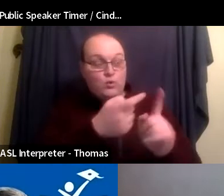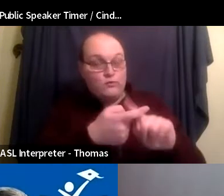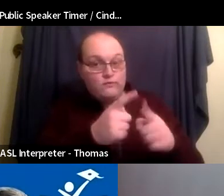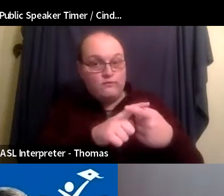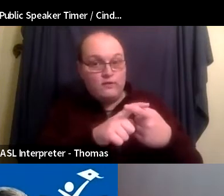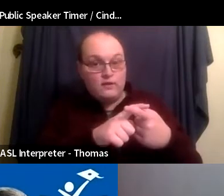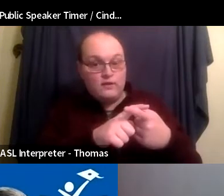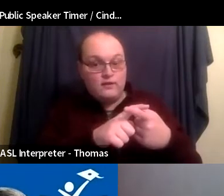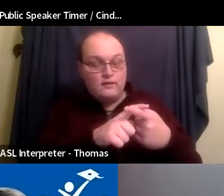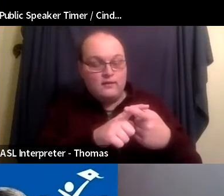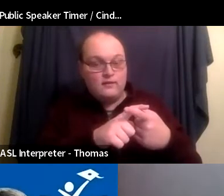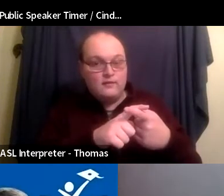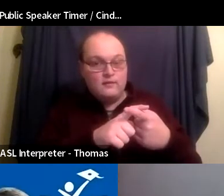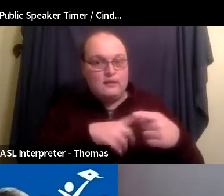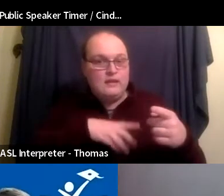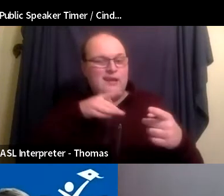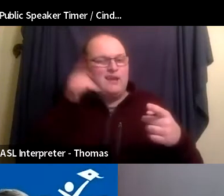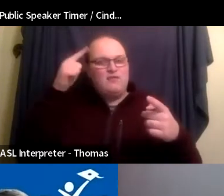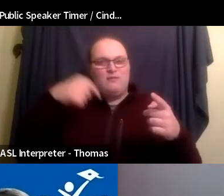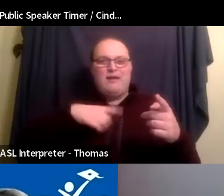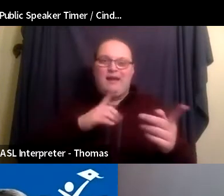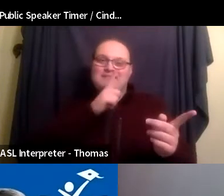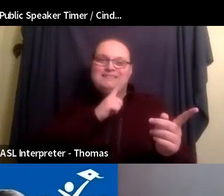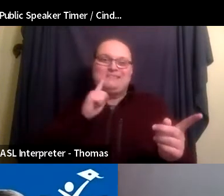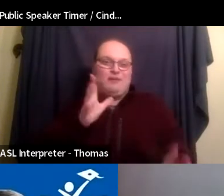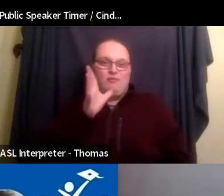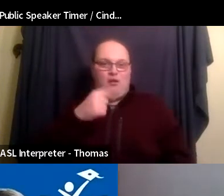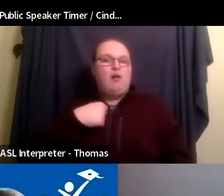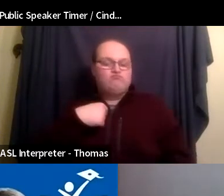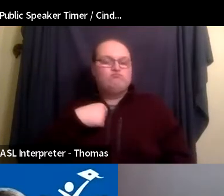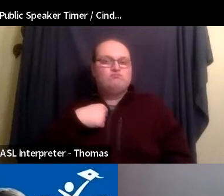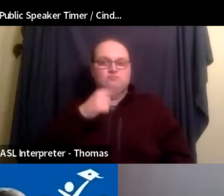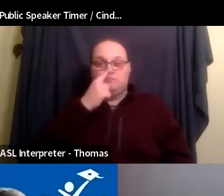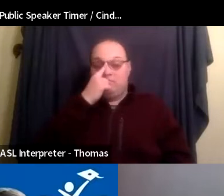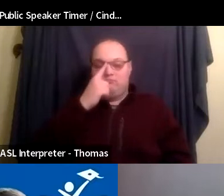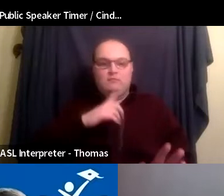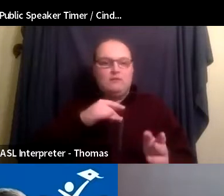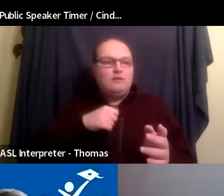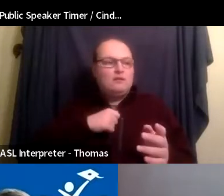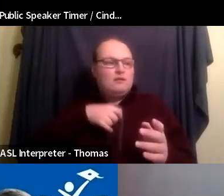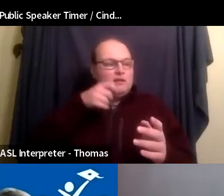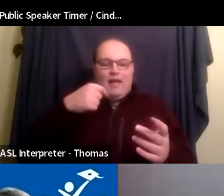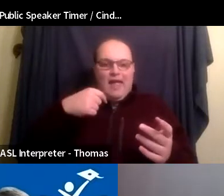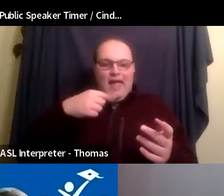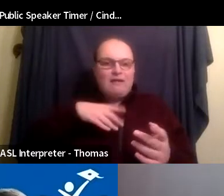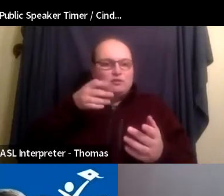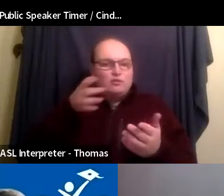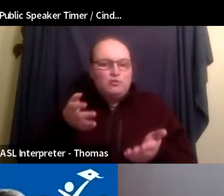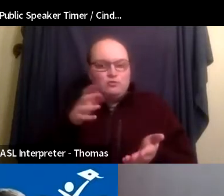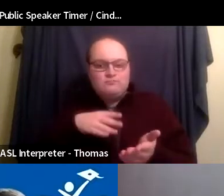mentally, it was tough for me because I'm a single mom. I have to prepare him as a boy. It's not easy to bring him